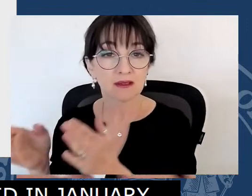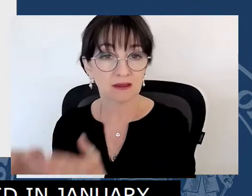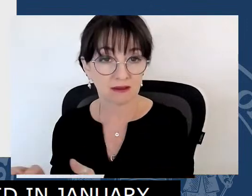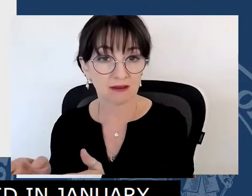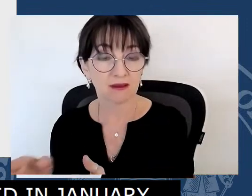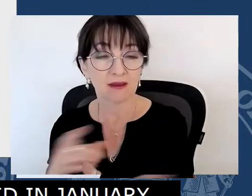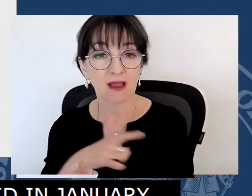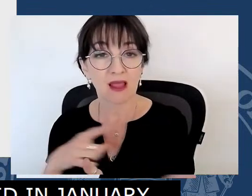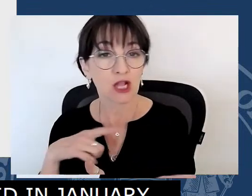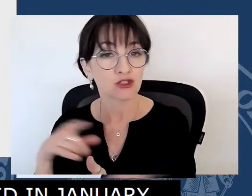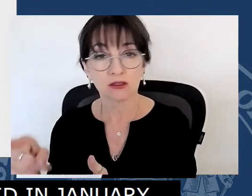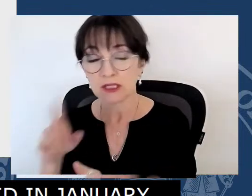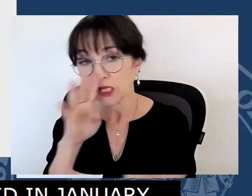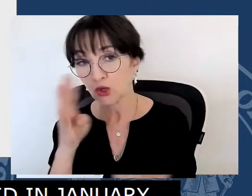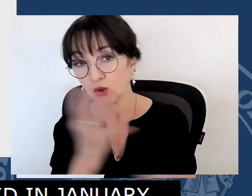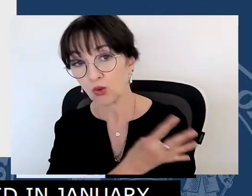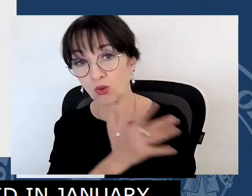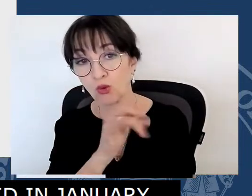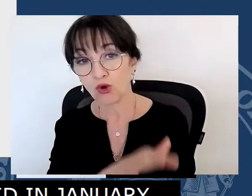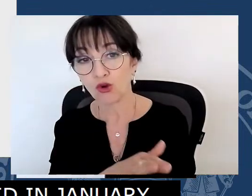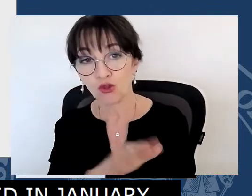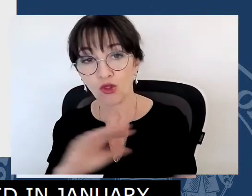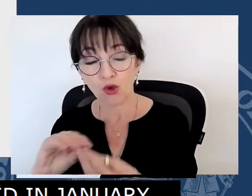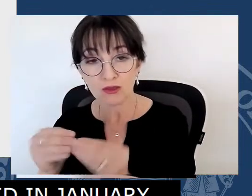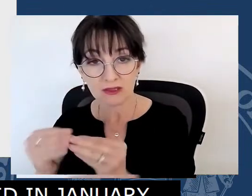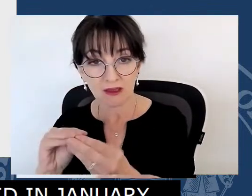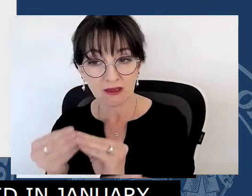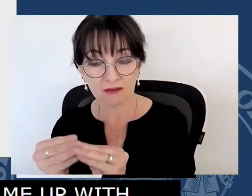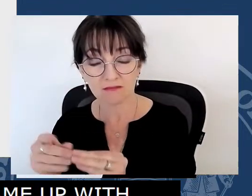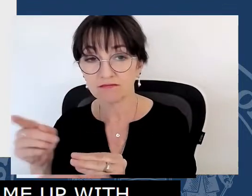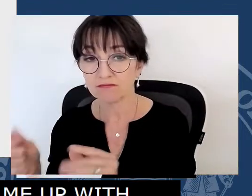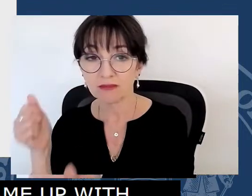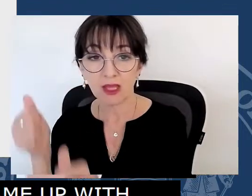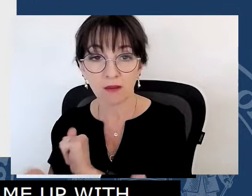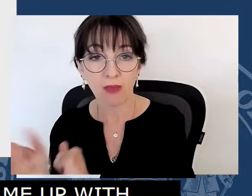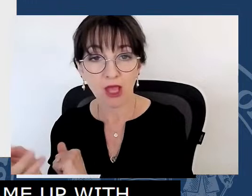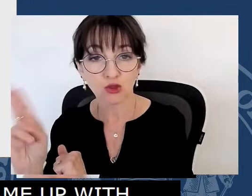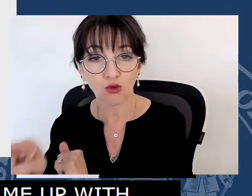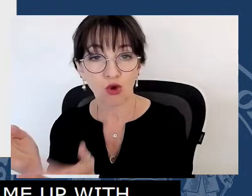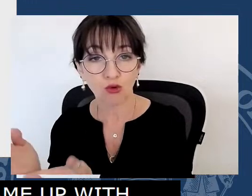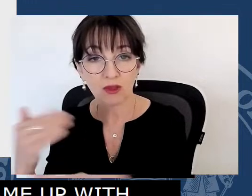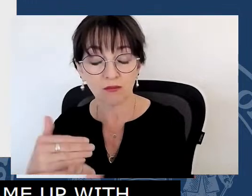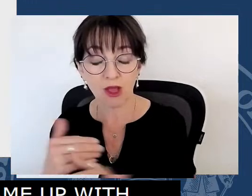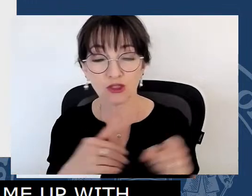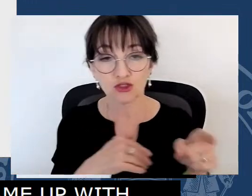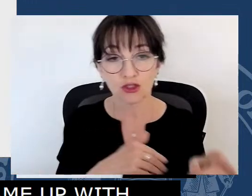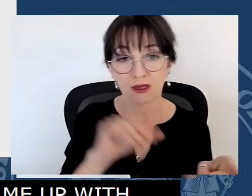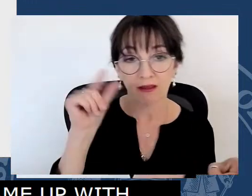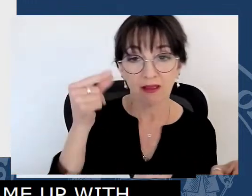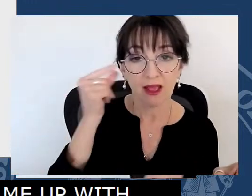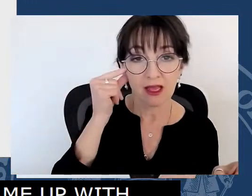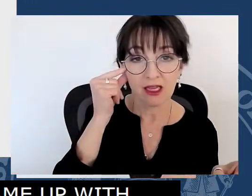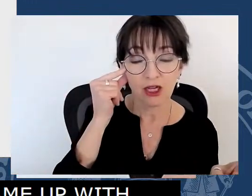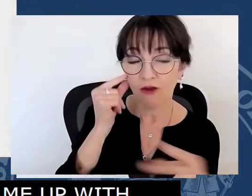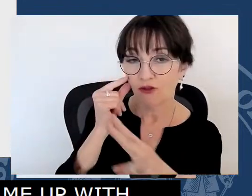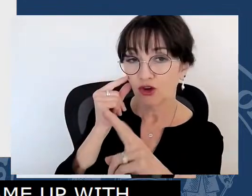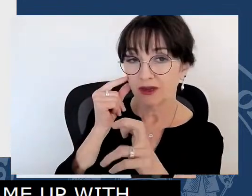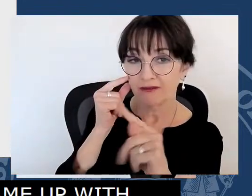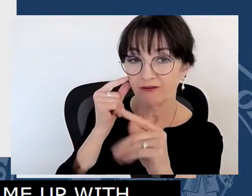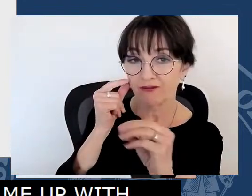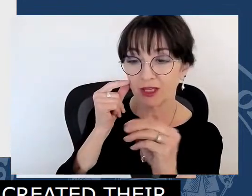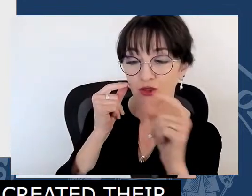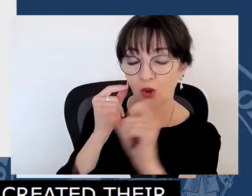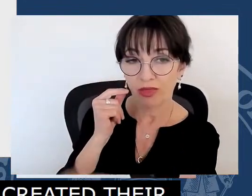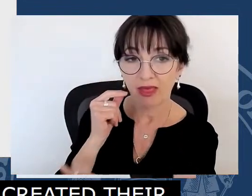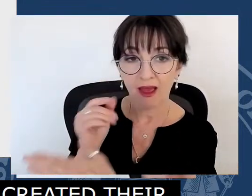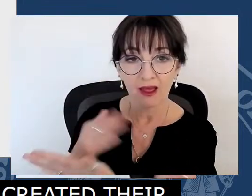their own, passed their own budget. The governor vetoed the budget. The legislature overrode his veto of